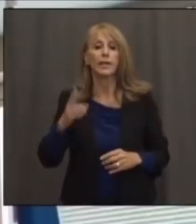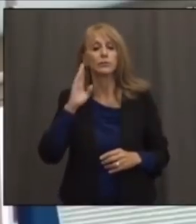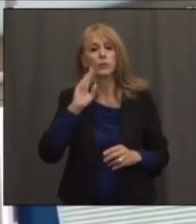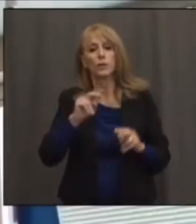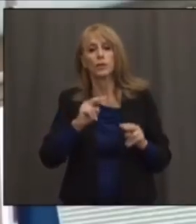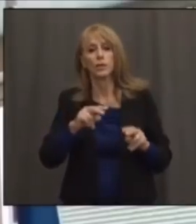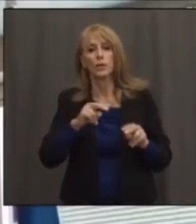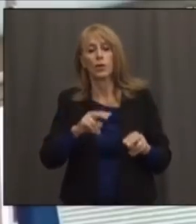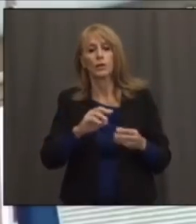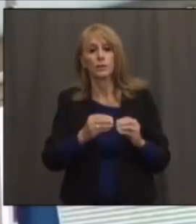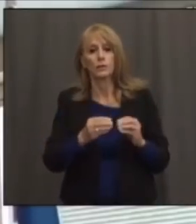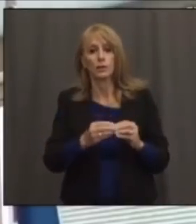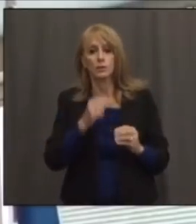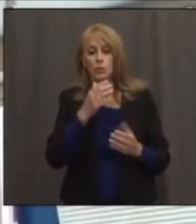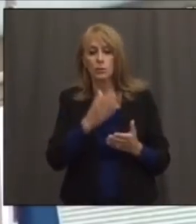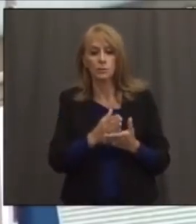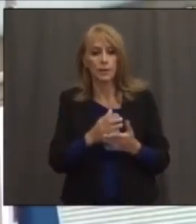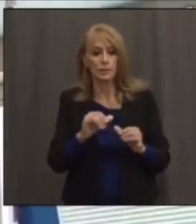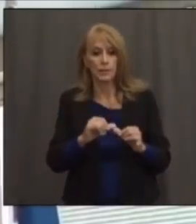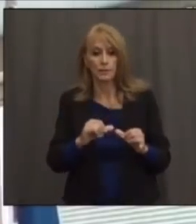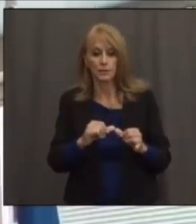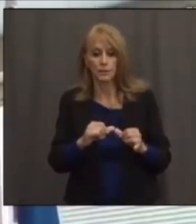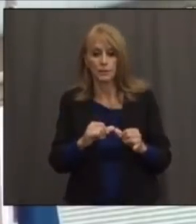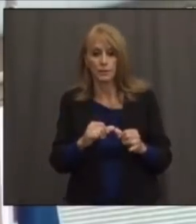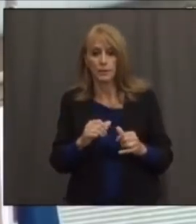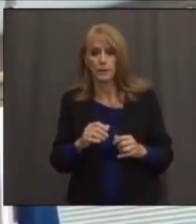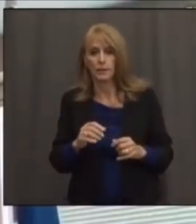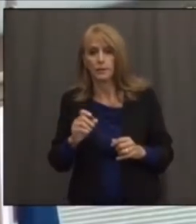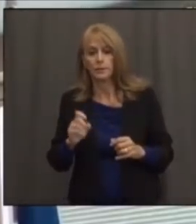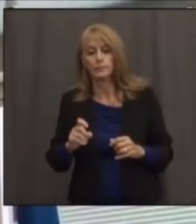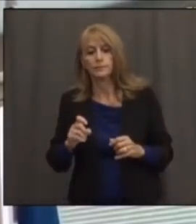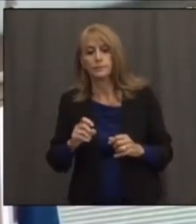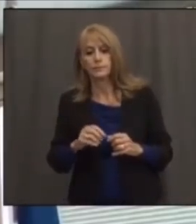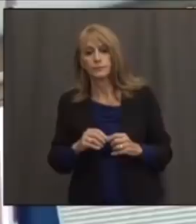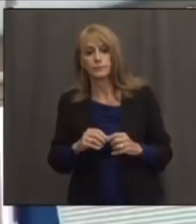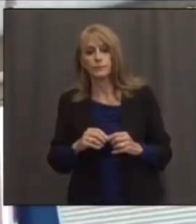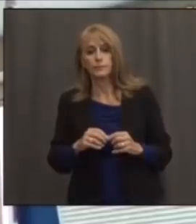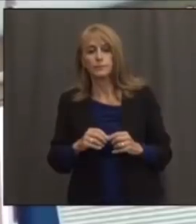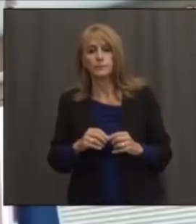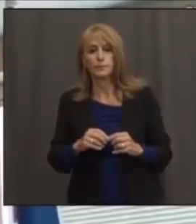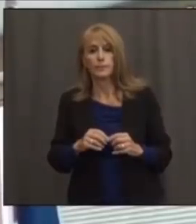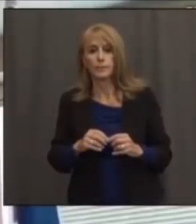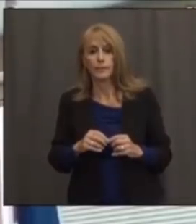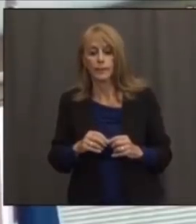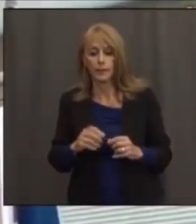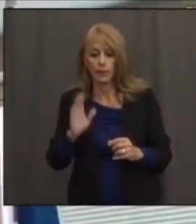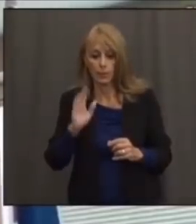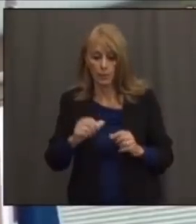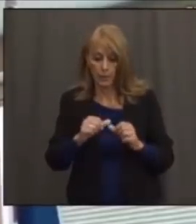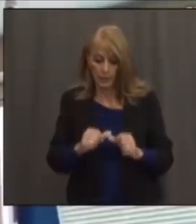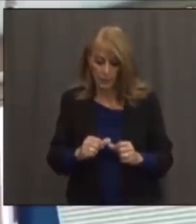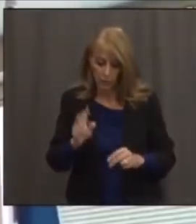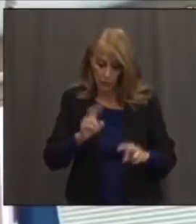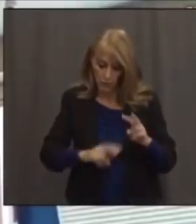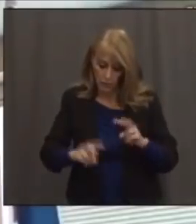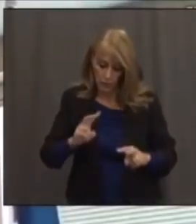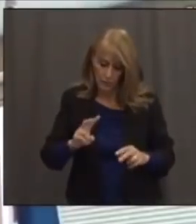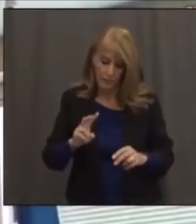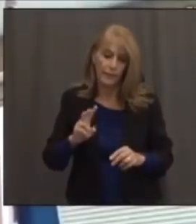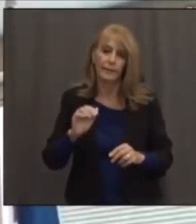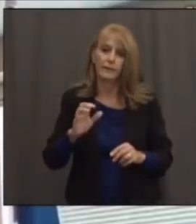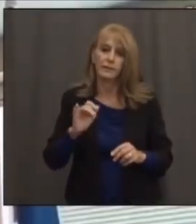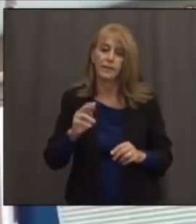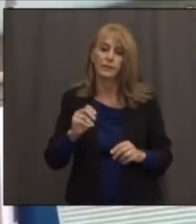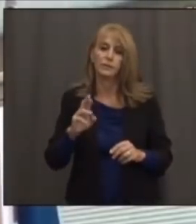We're not going to stop measuring COVID cases or tests or deaths or hospitalizations. We're going to keep looking at our vaccination rates